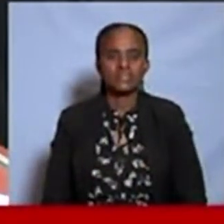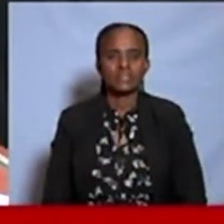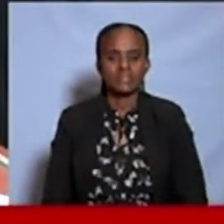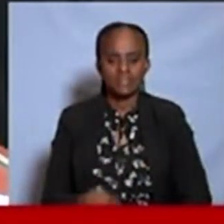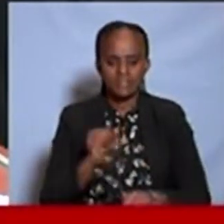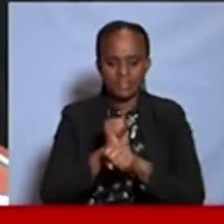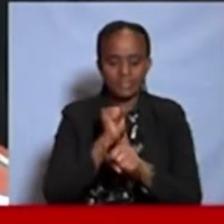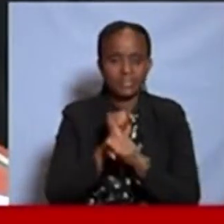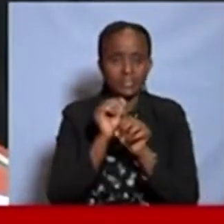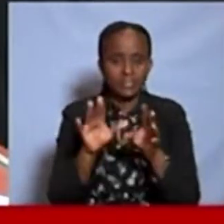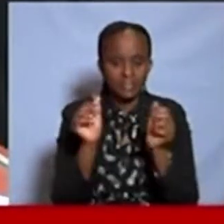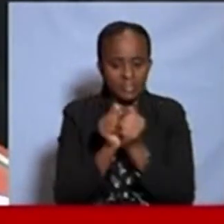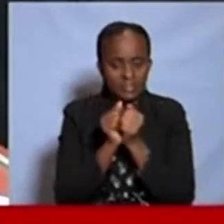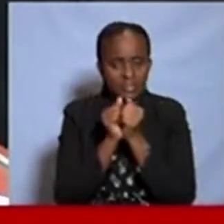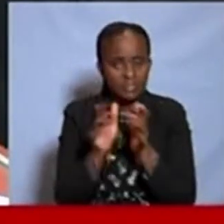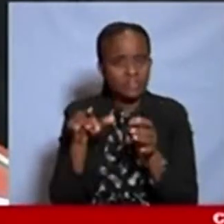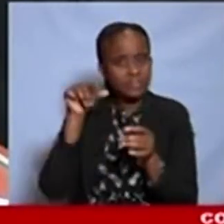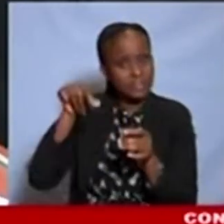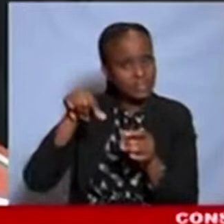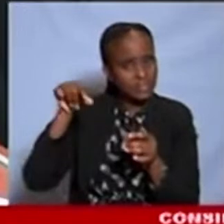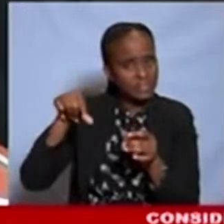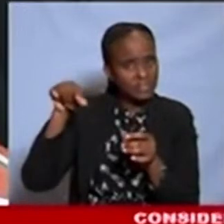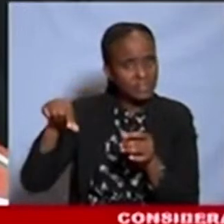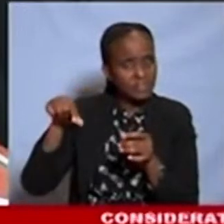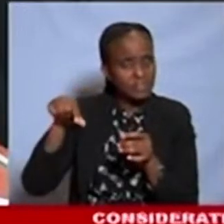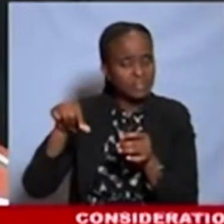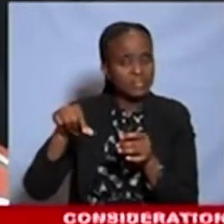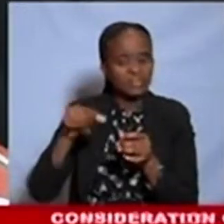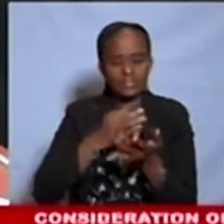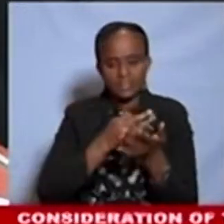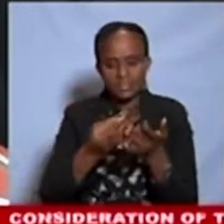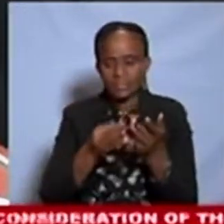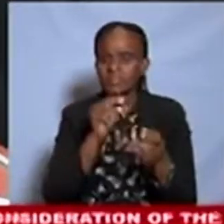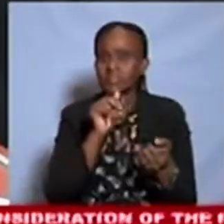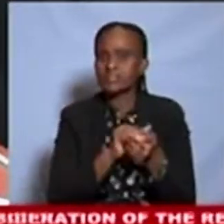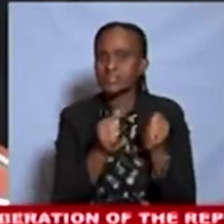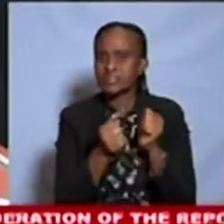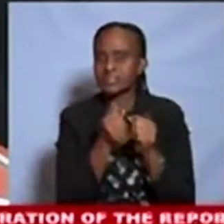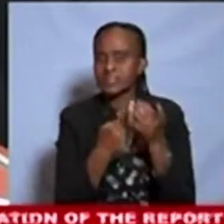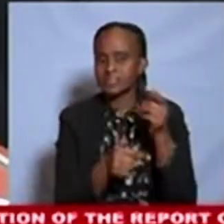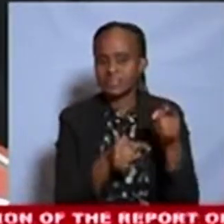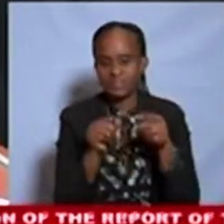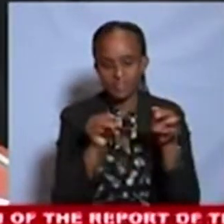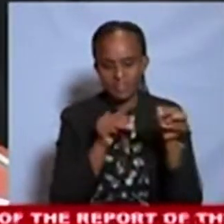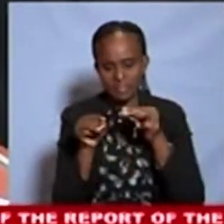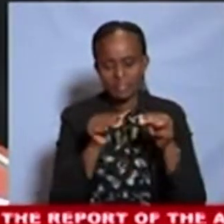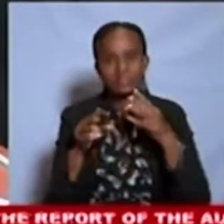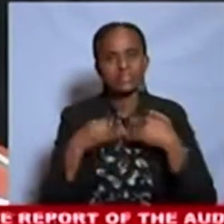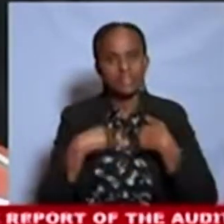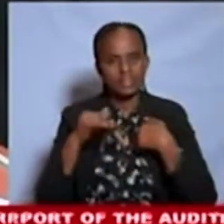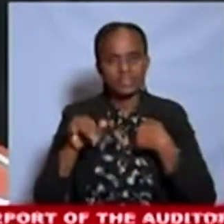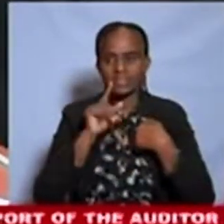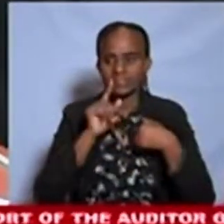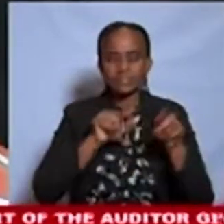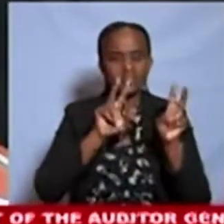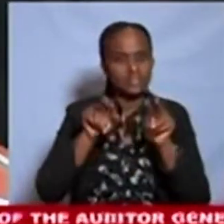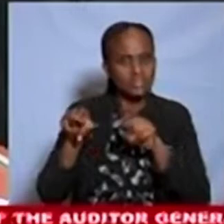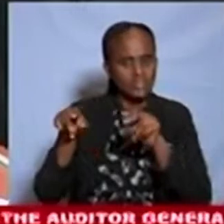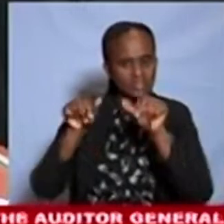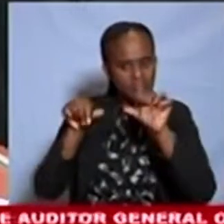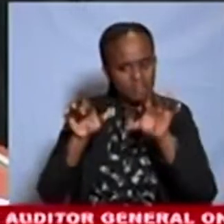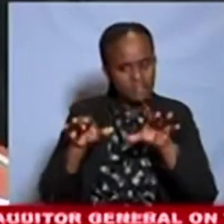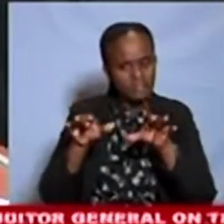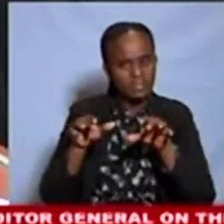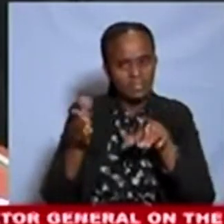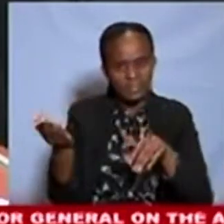Employees without requisite qualifications. Cause of query, Chair. Management acknowledges the observations of the auditor that